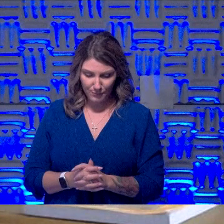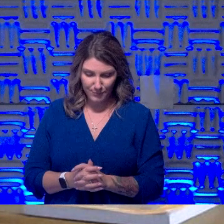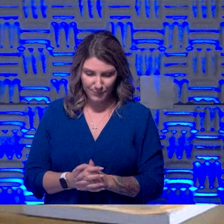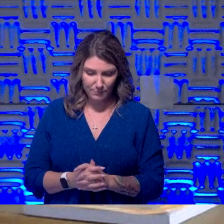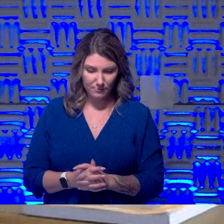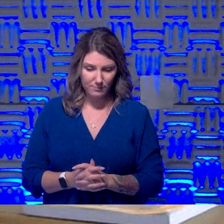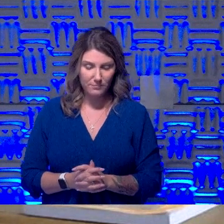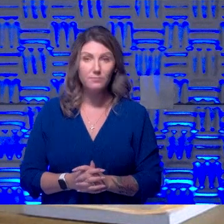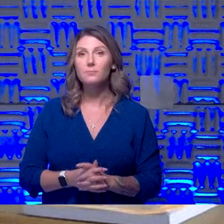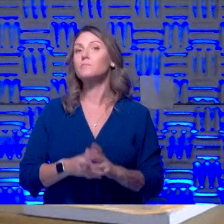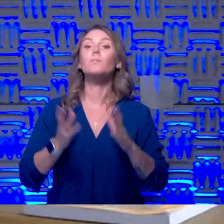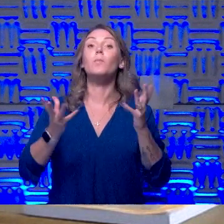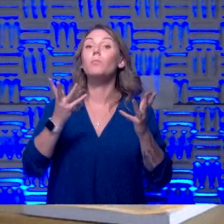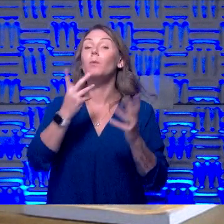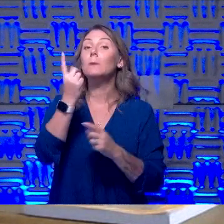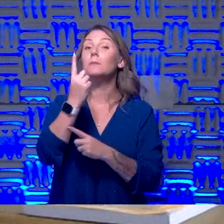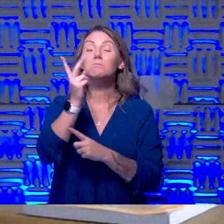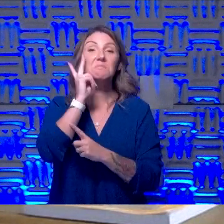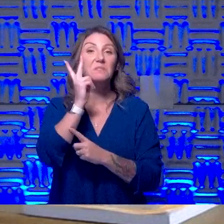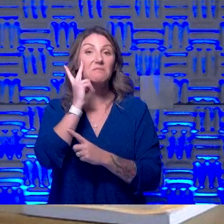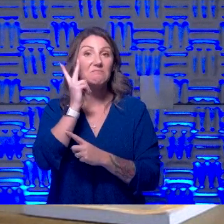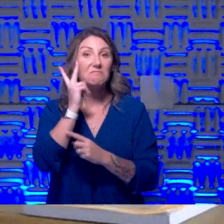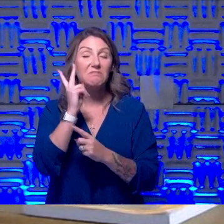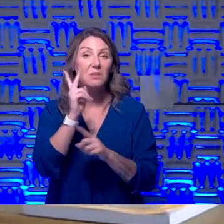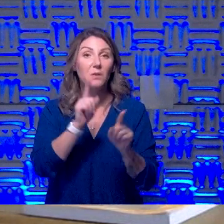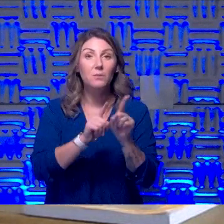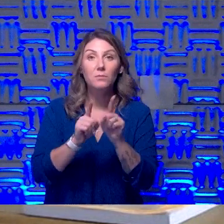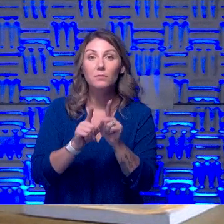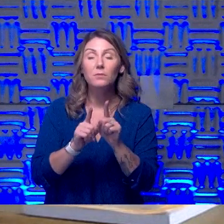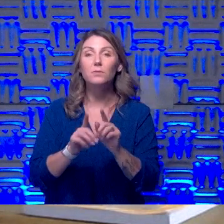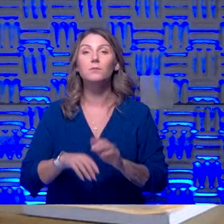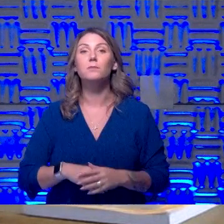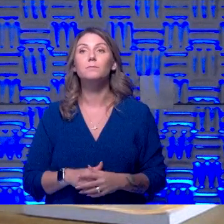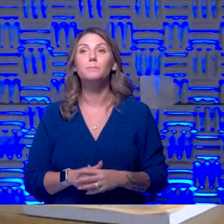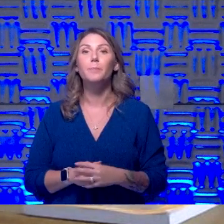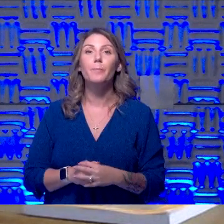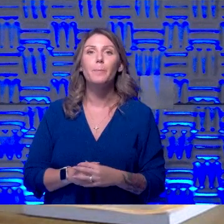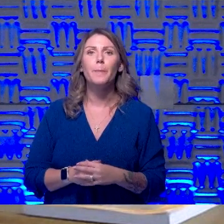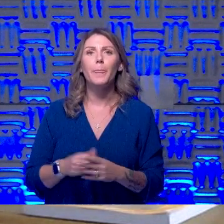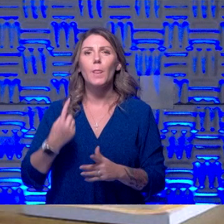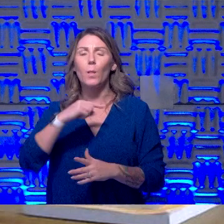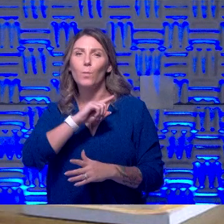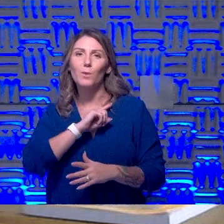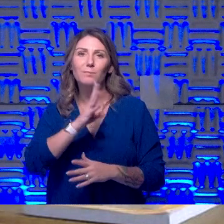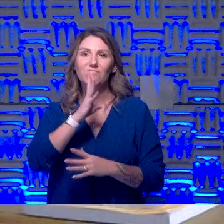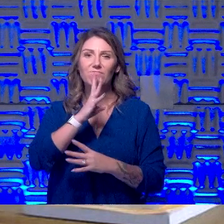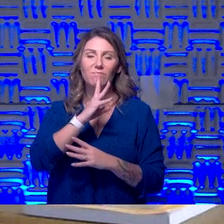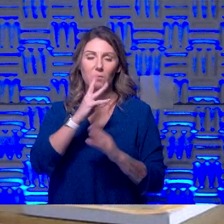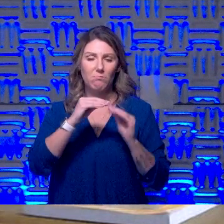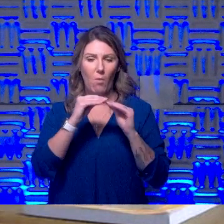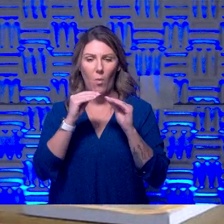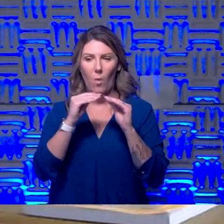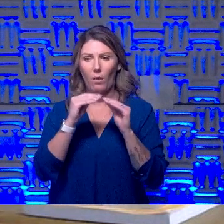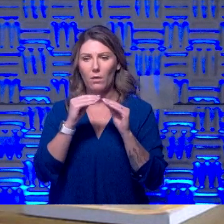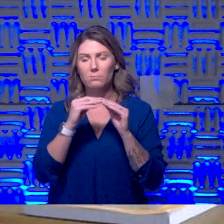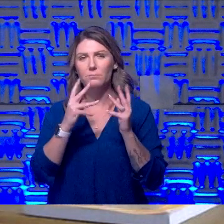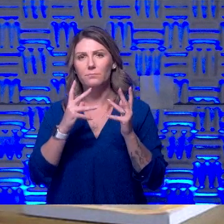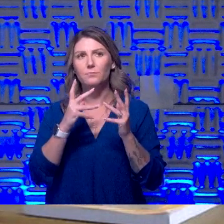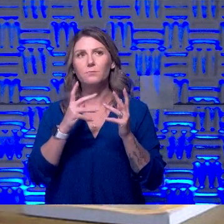I think maybe something else we'll see is we're going to be talking much more about how